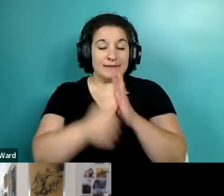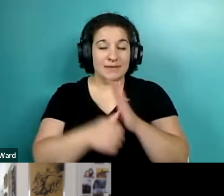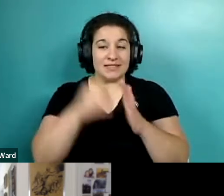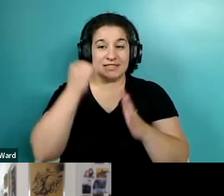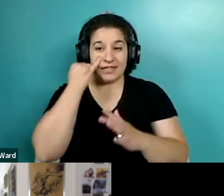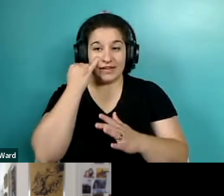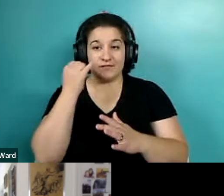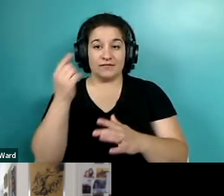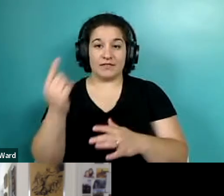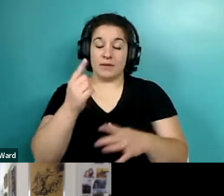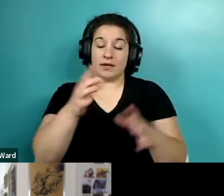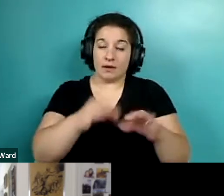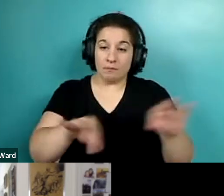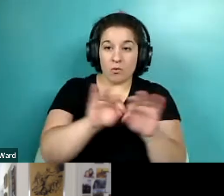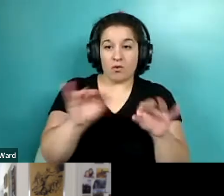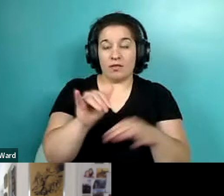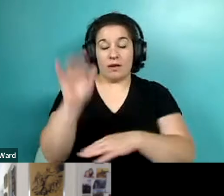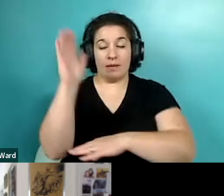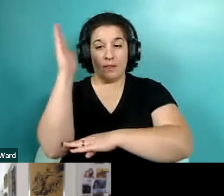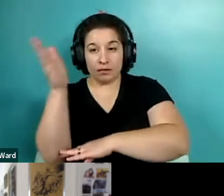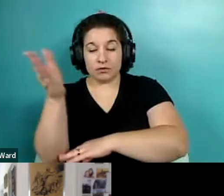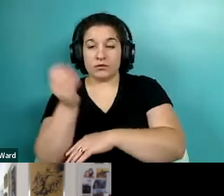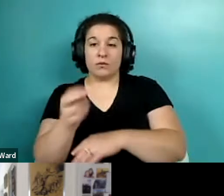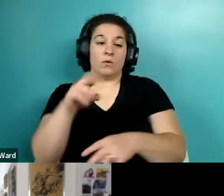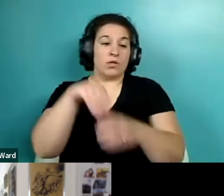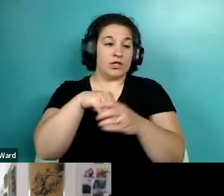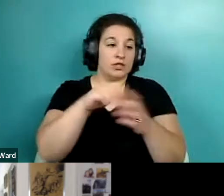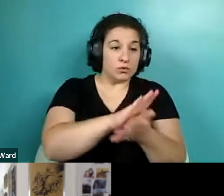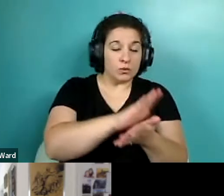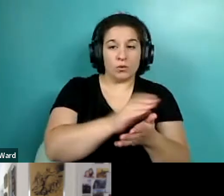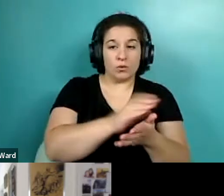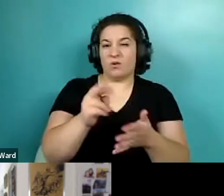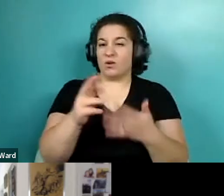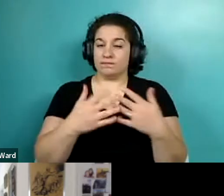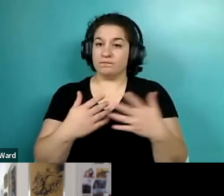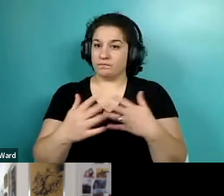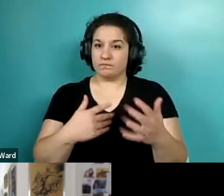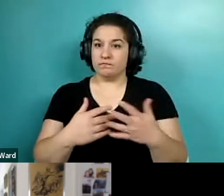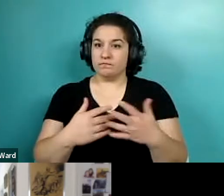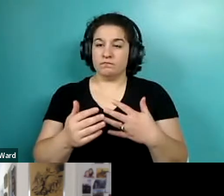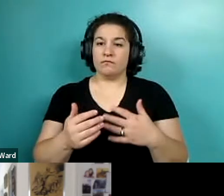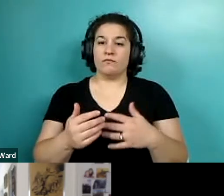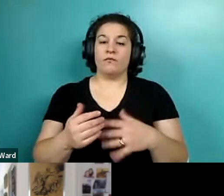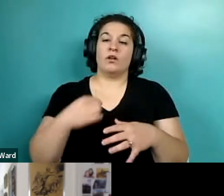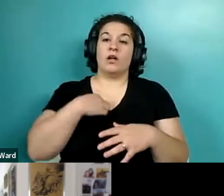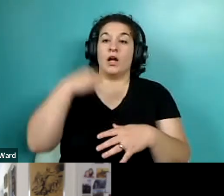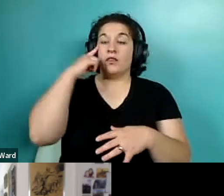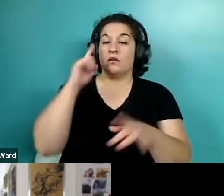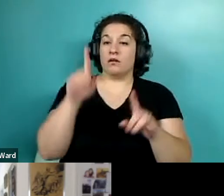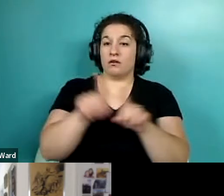giving a lecture or a movie, or you're in school or whatever it may be. And I think also